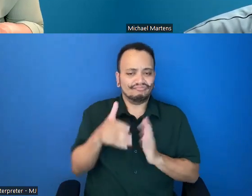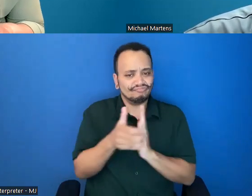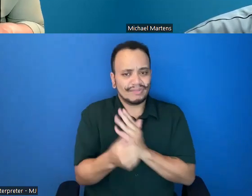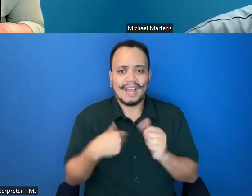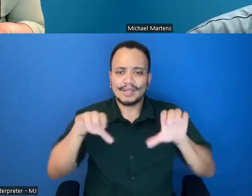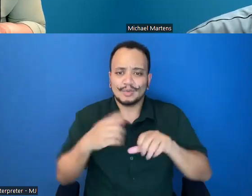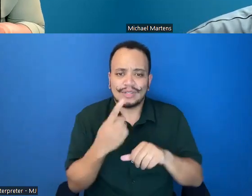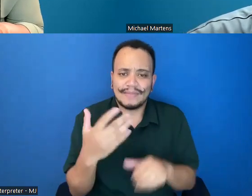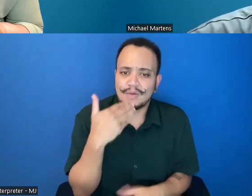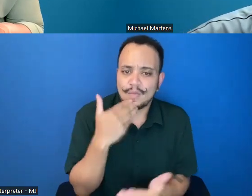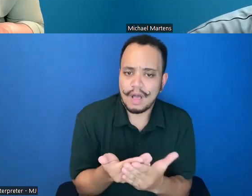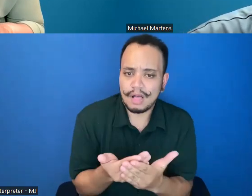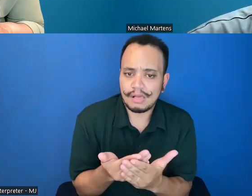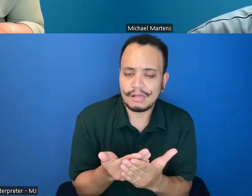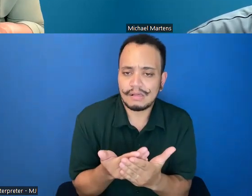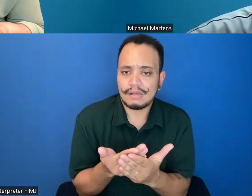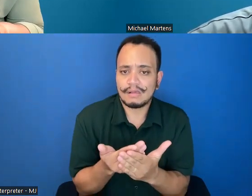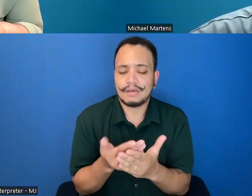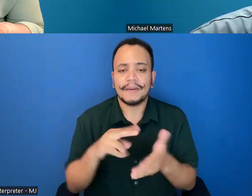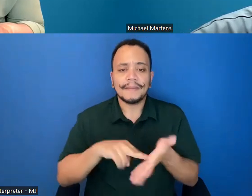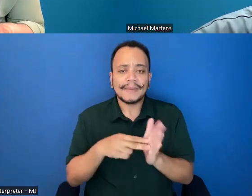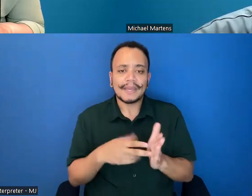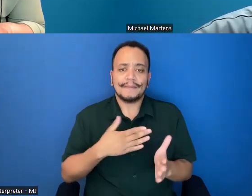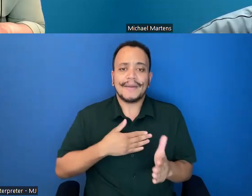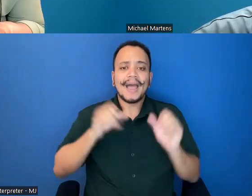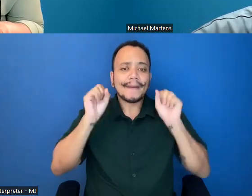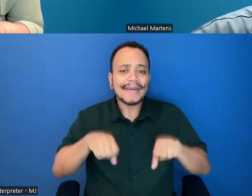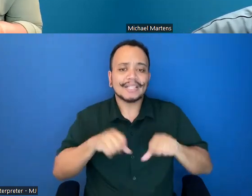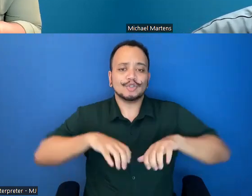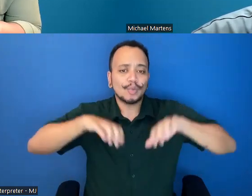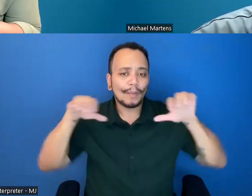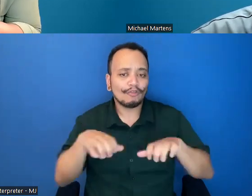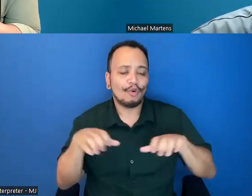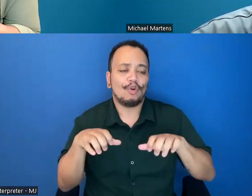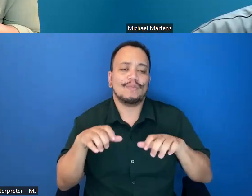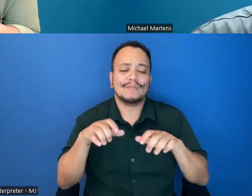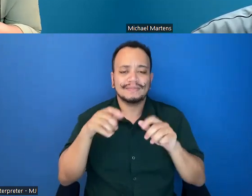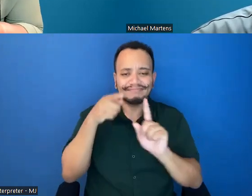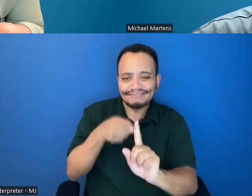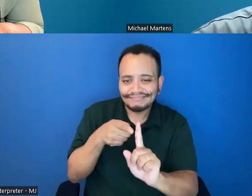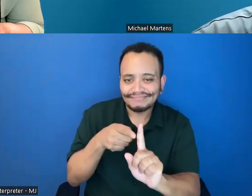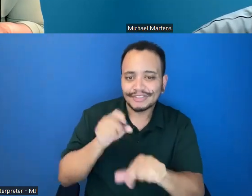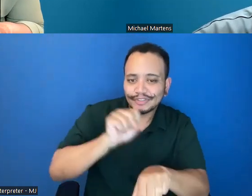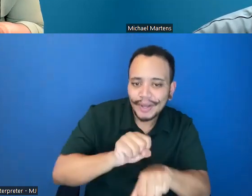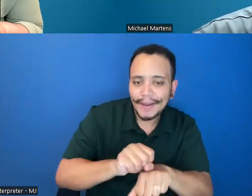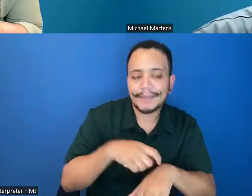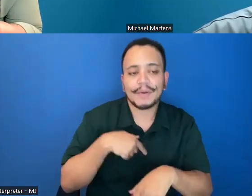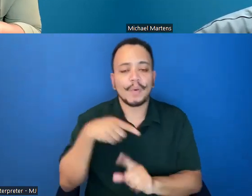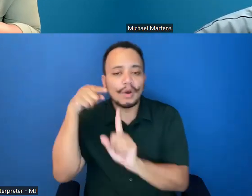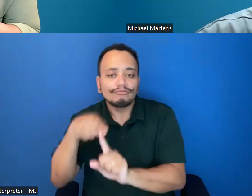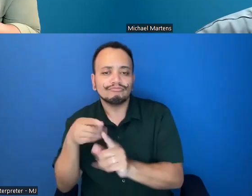means a skill is an individual's ability to perform a specific task or solve a